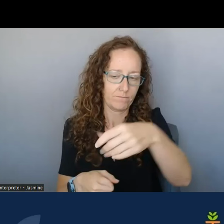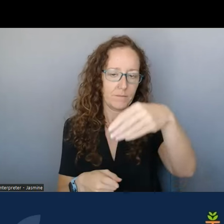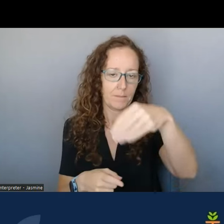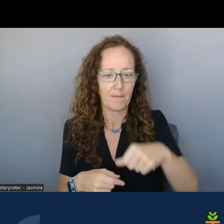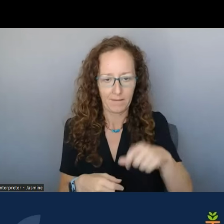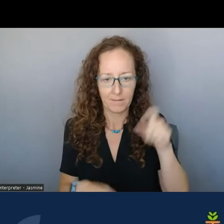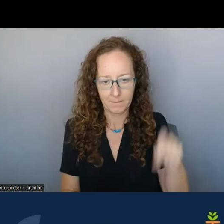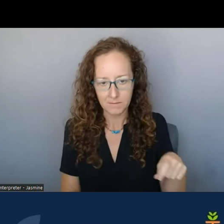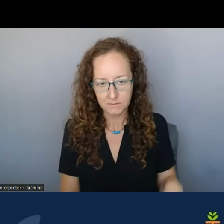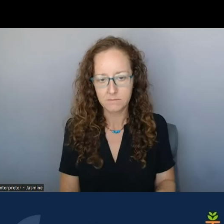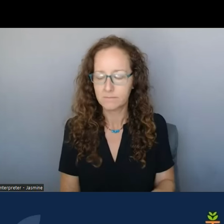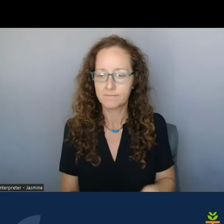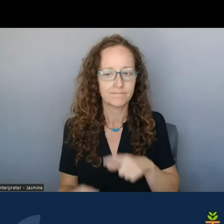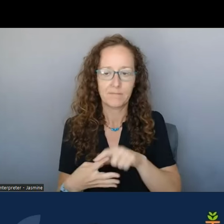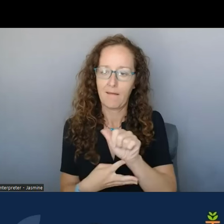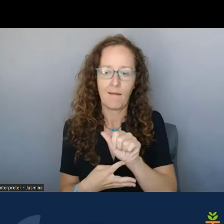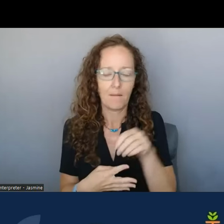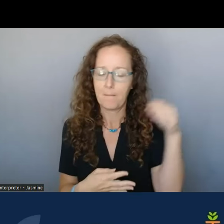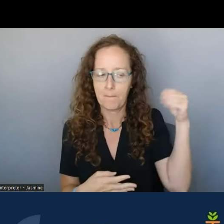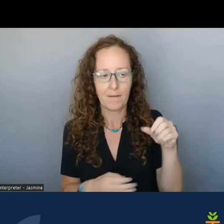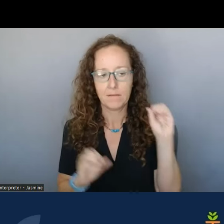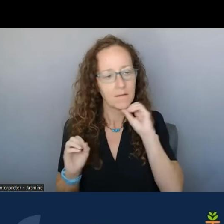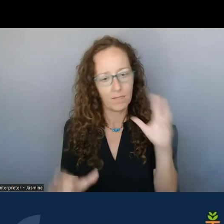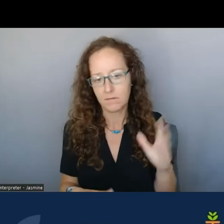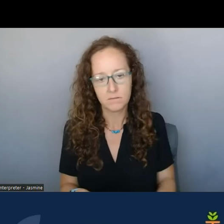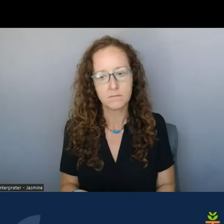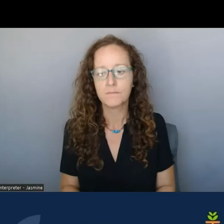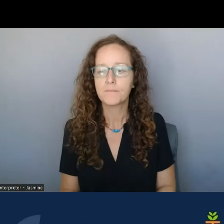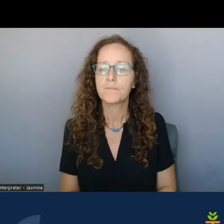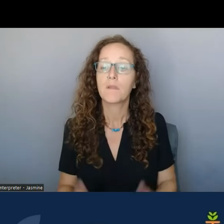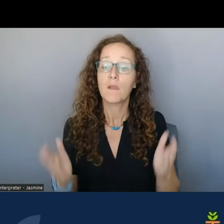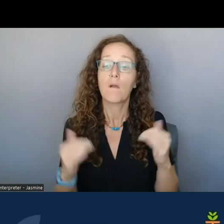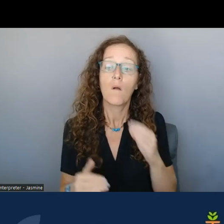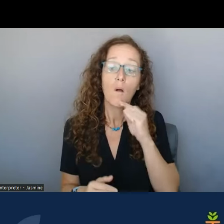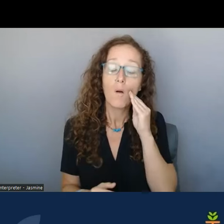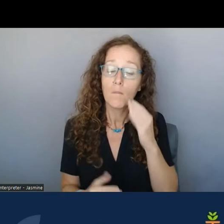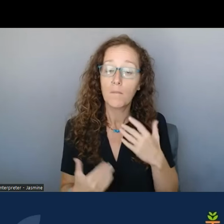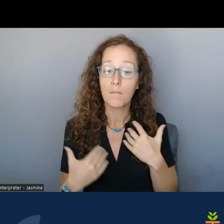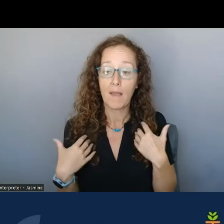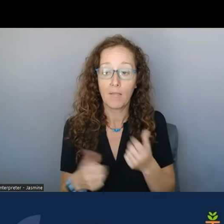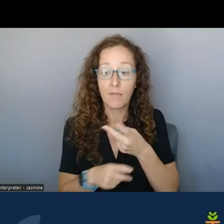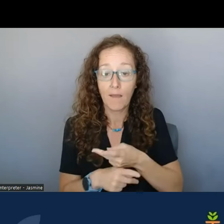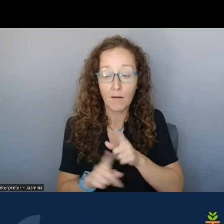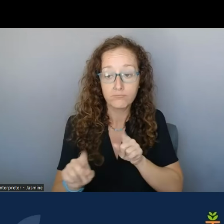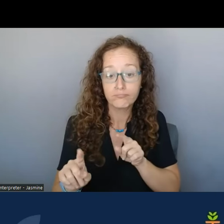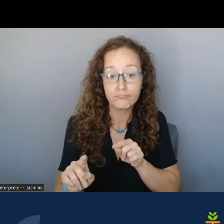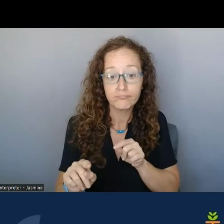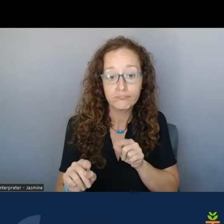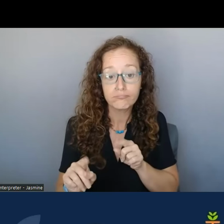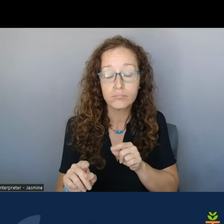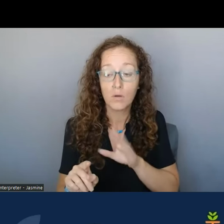Home health care. So this coverage, as long as you meet the requirements, it's going to be covered under Part